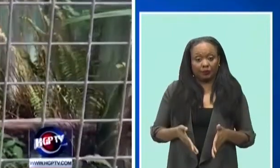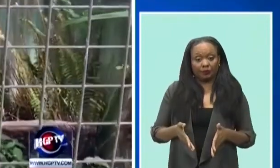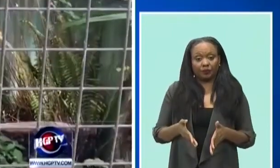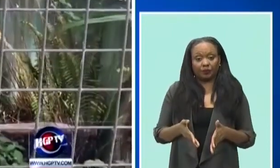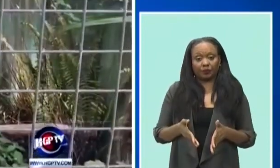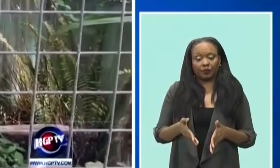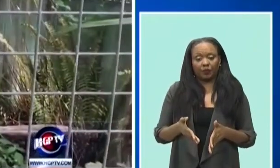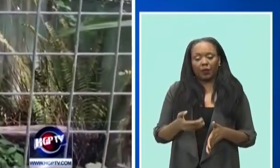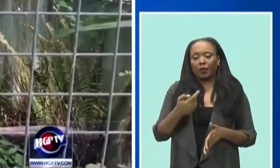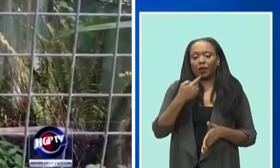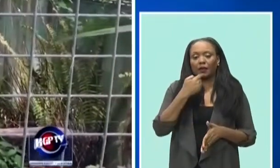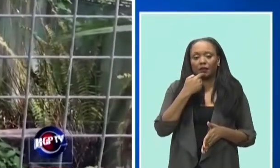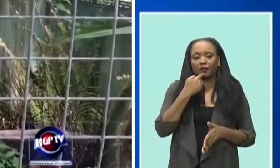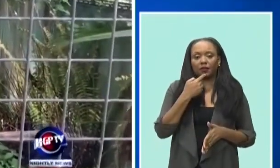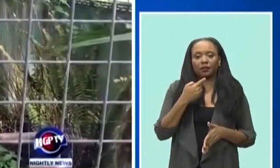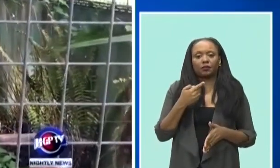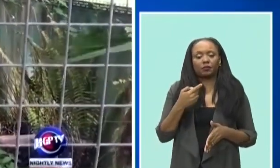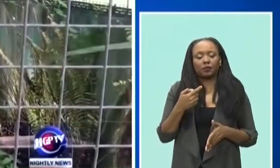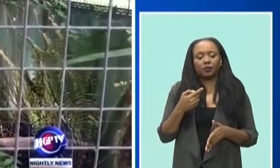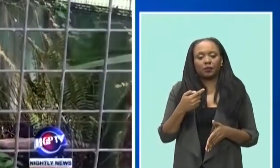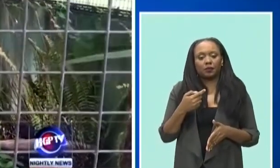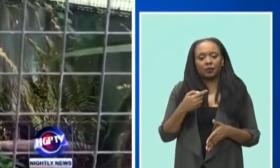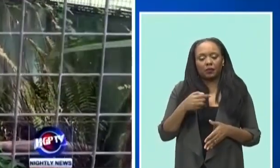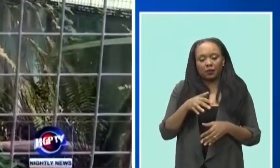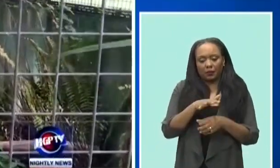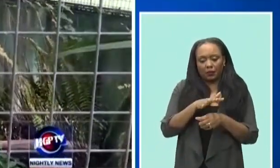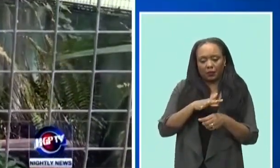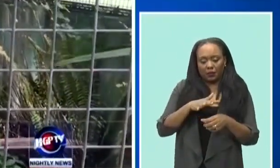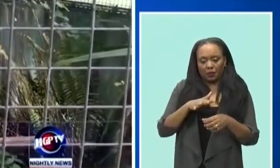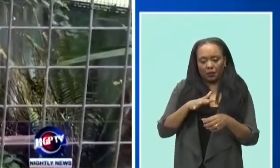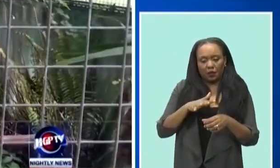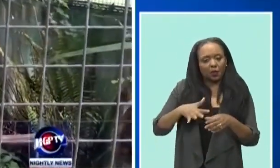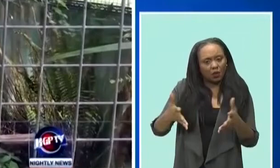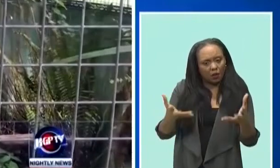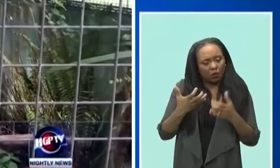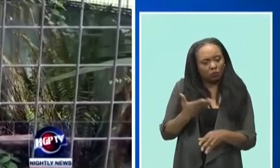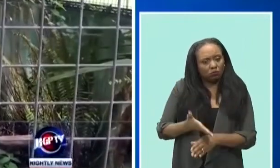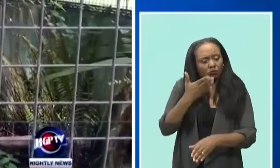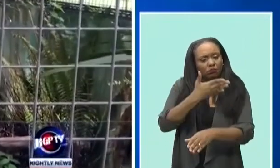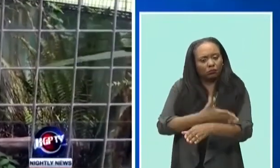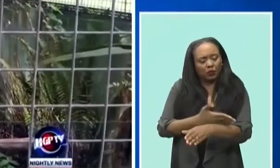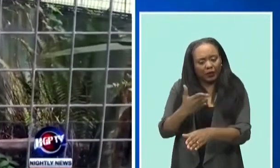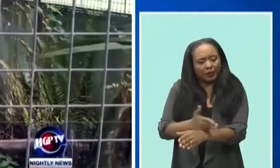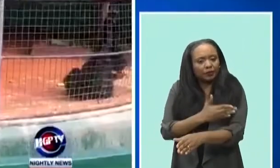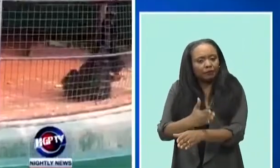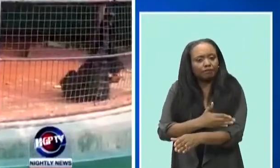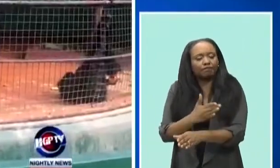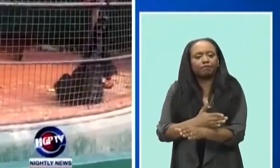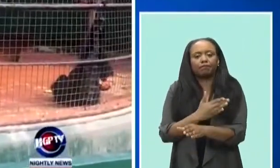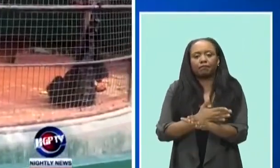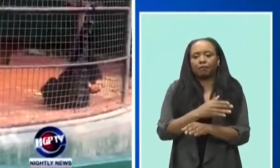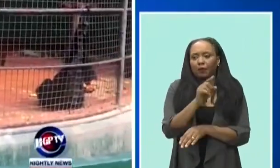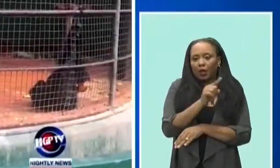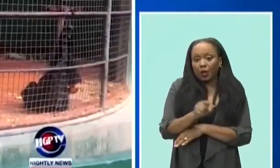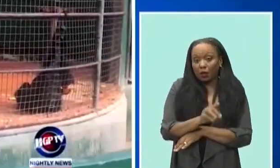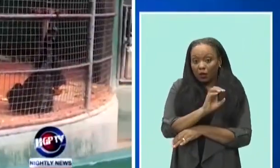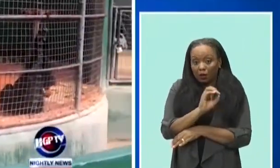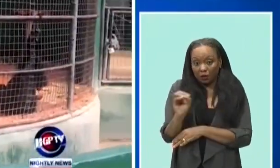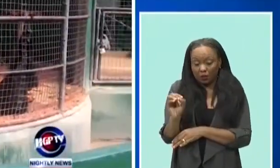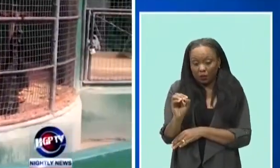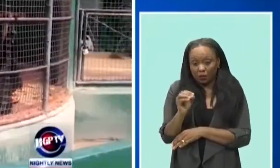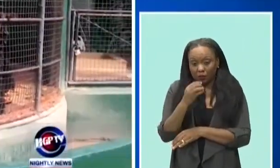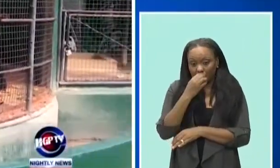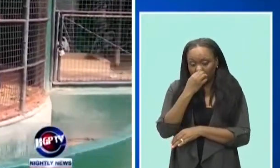News, stated that while the Protective Area Commission is interested in the improvement and upgrading of the facilities at the zoo,